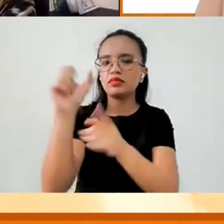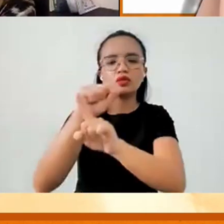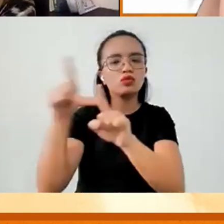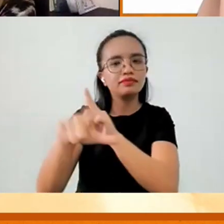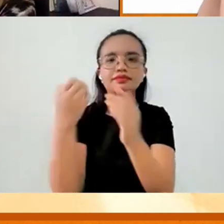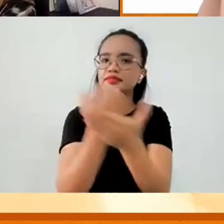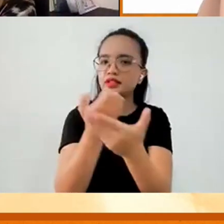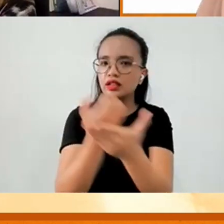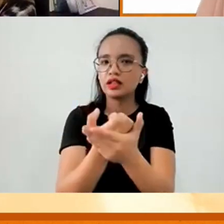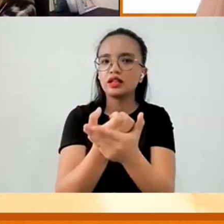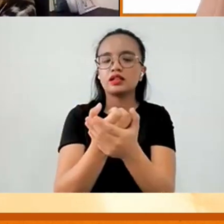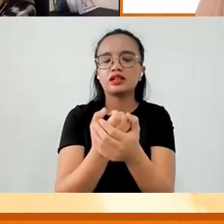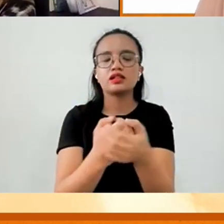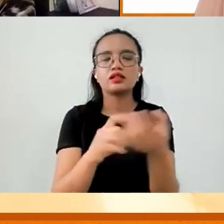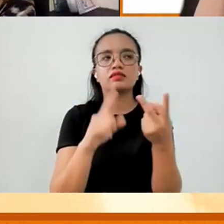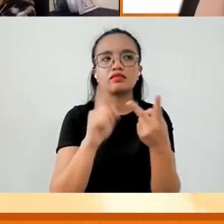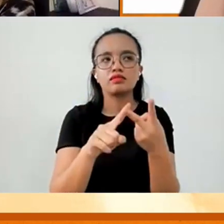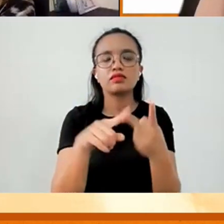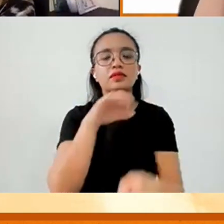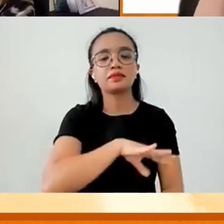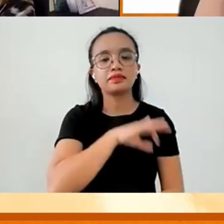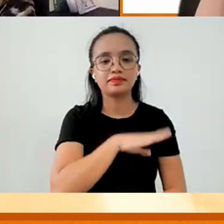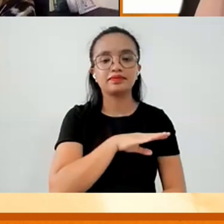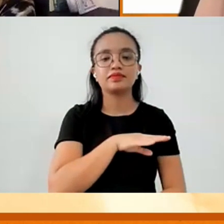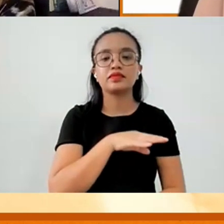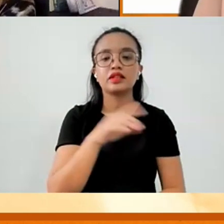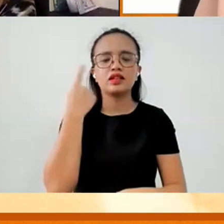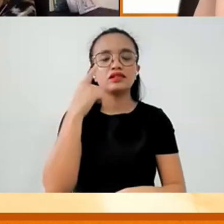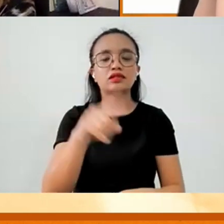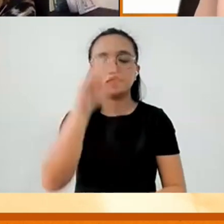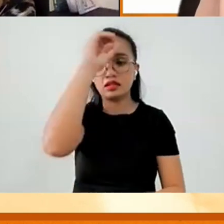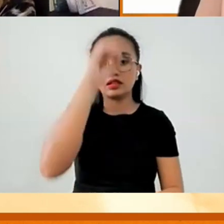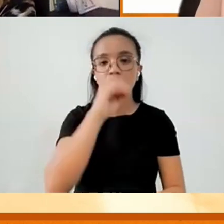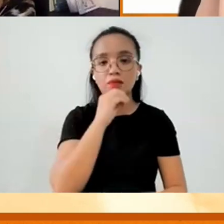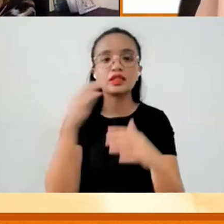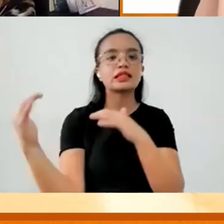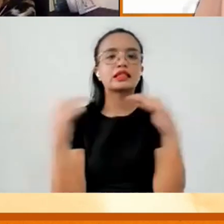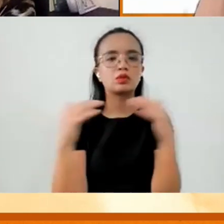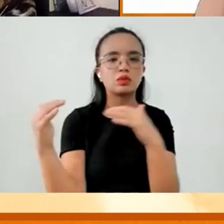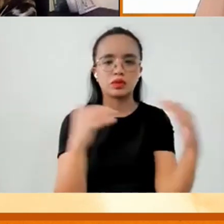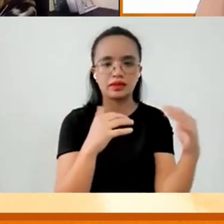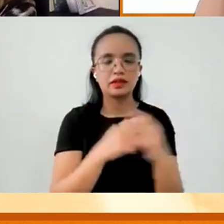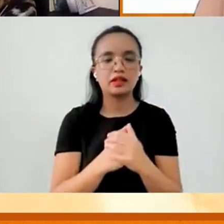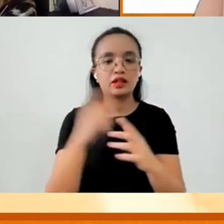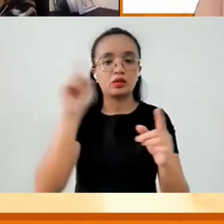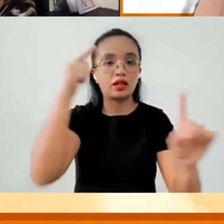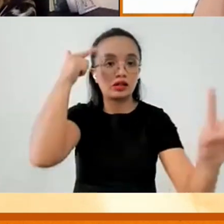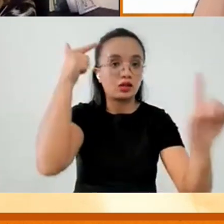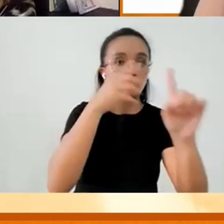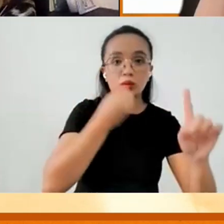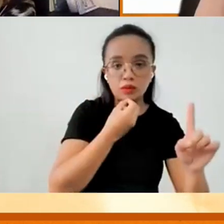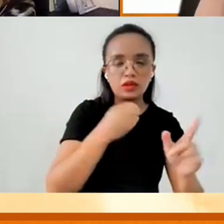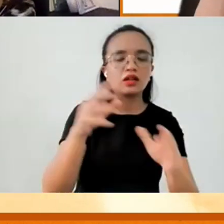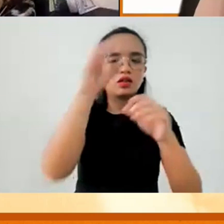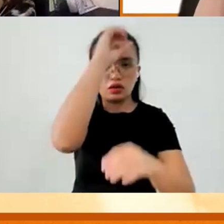economic reparation and benefit initiatives for orphans of war. The target here is for the orphans of war.